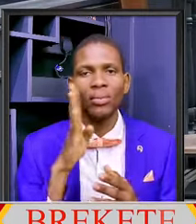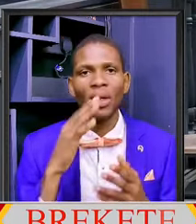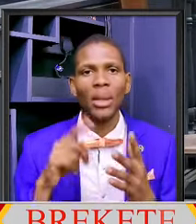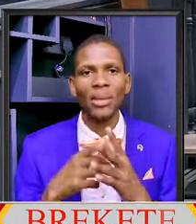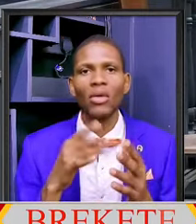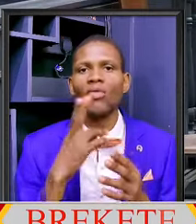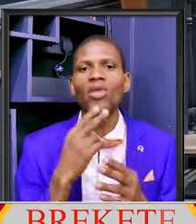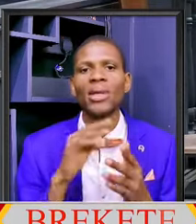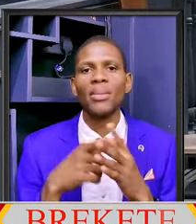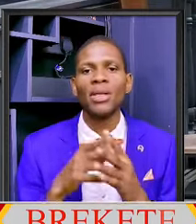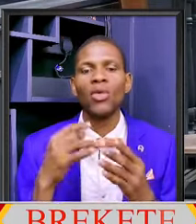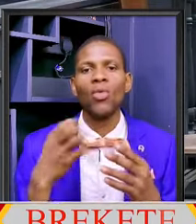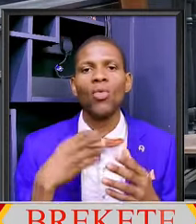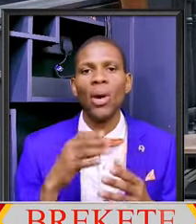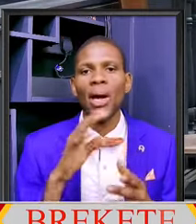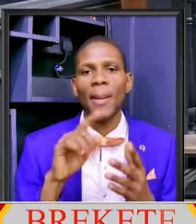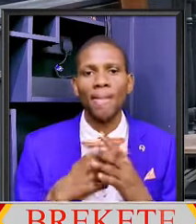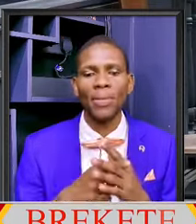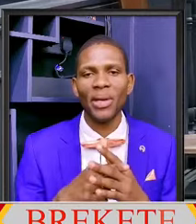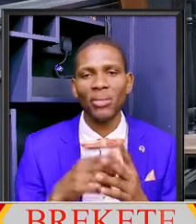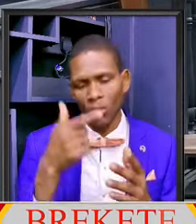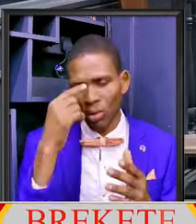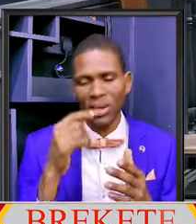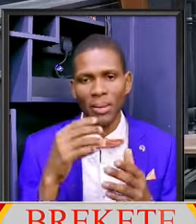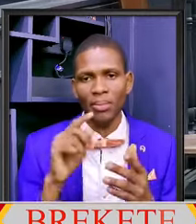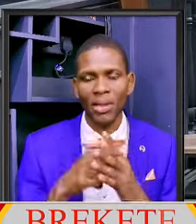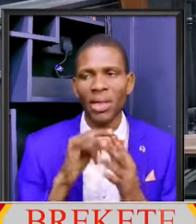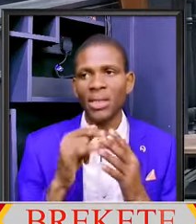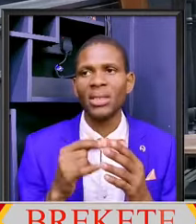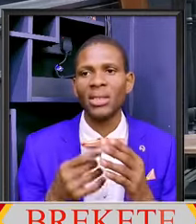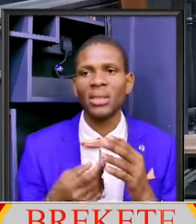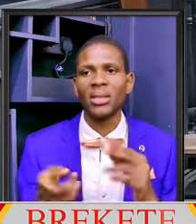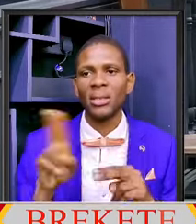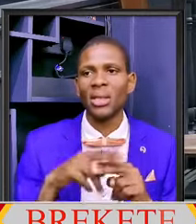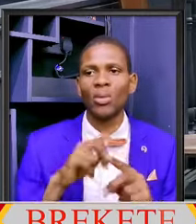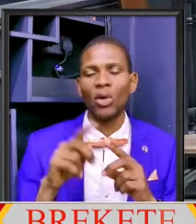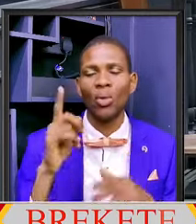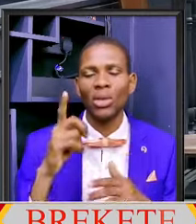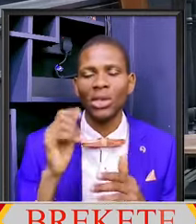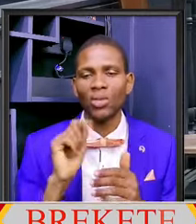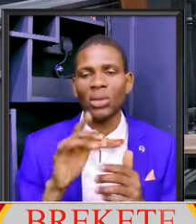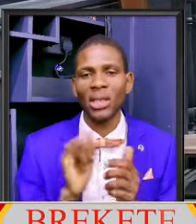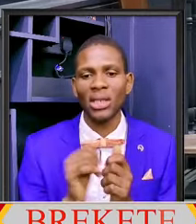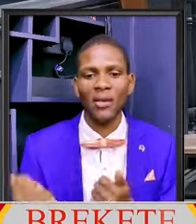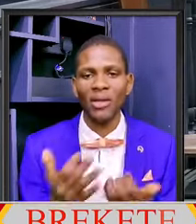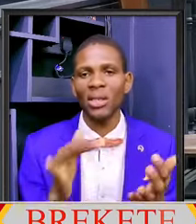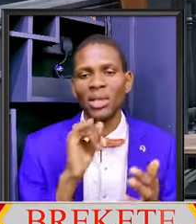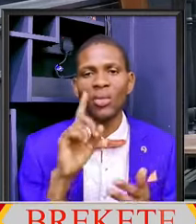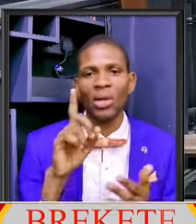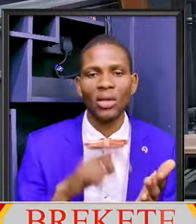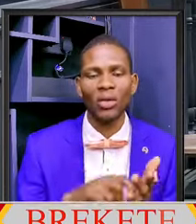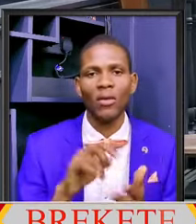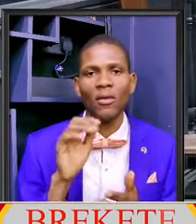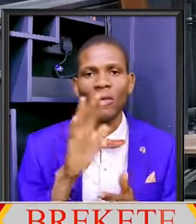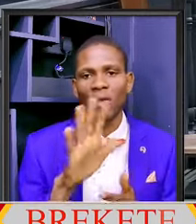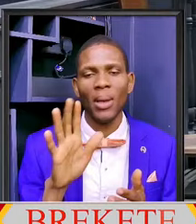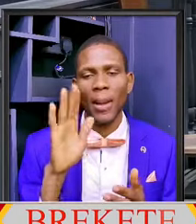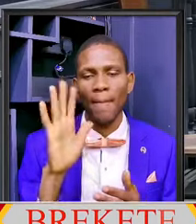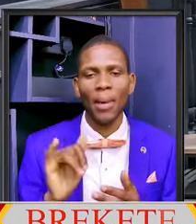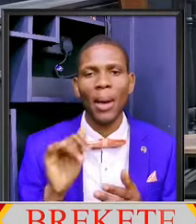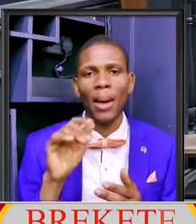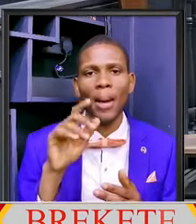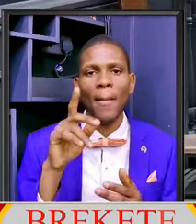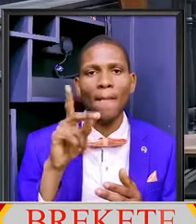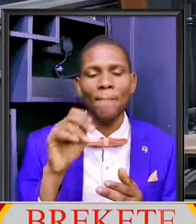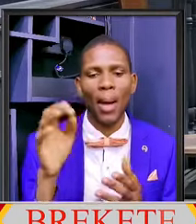The white beans for now, because price of beans, they increase, sir. Mm-hmm. But the one with the on ground now, 1,500 per mudu. Then